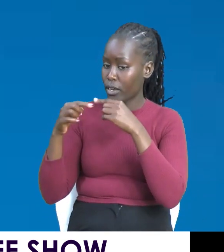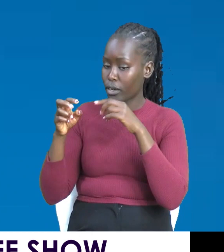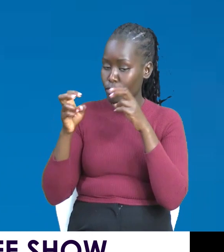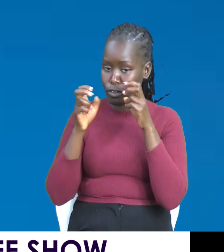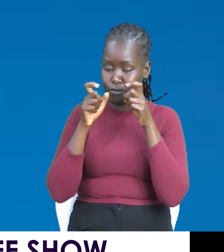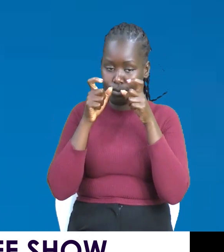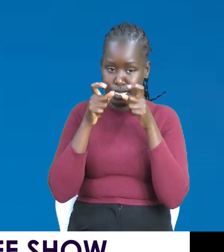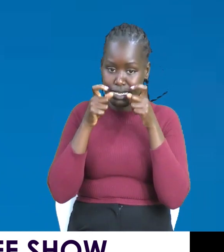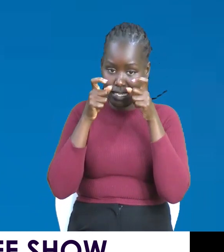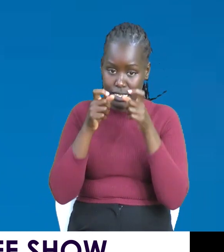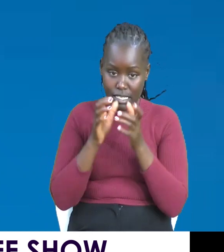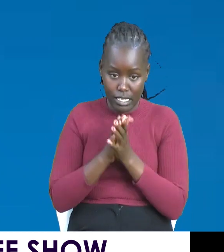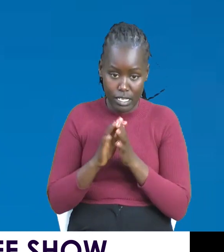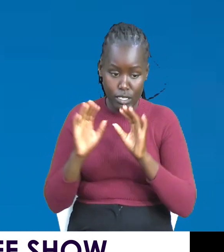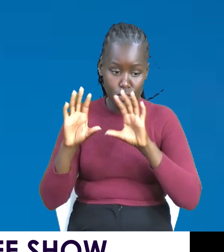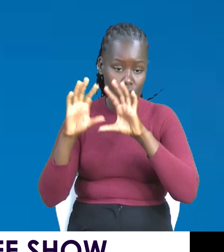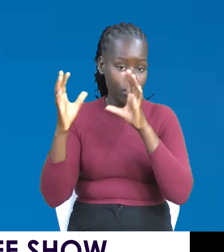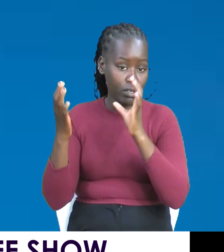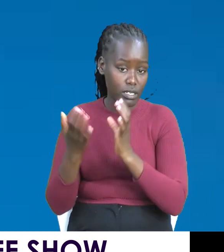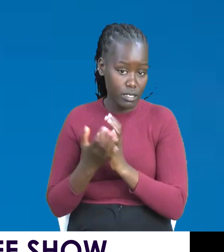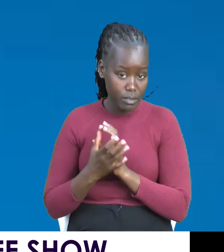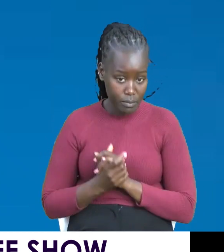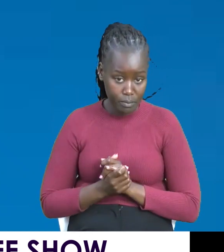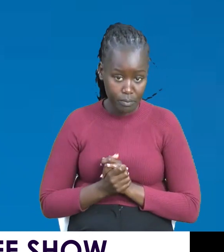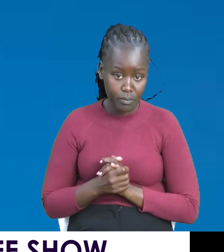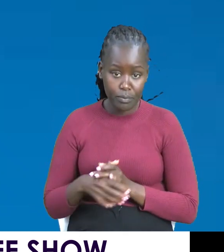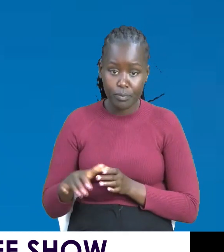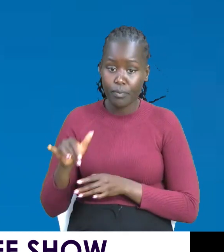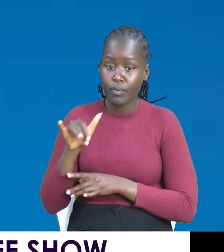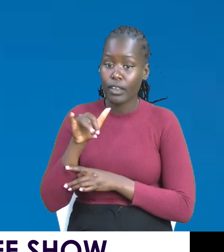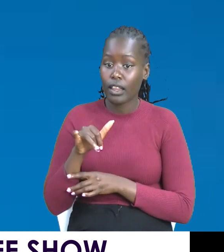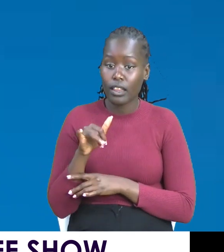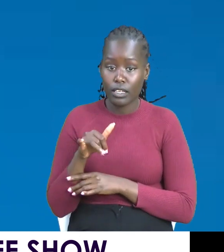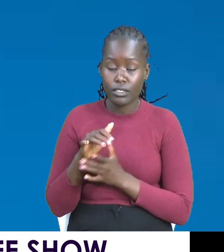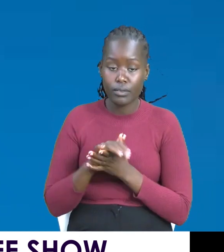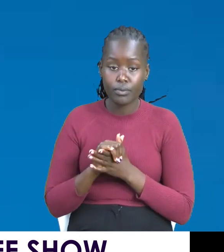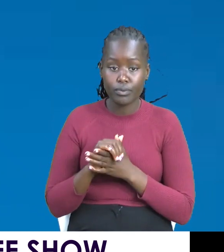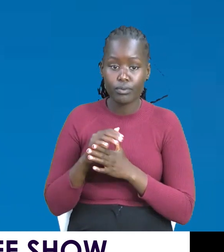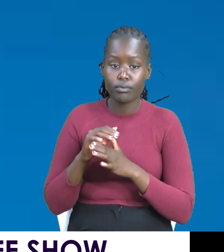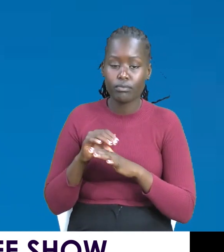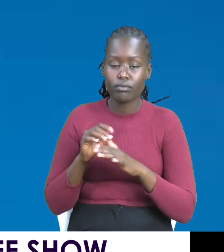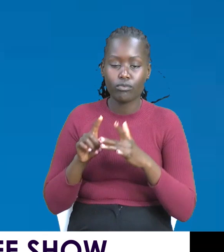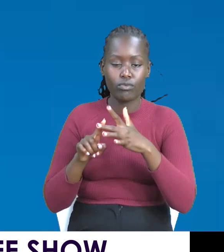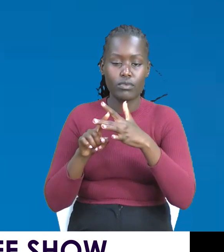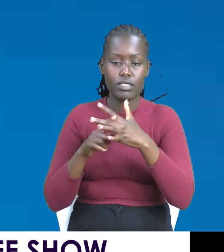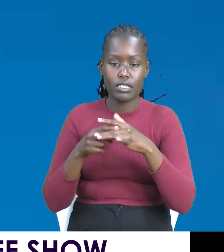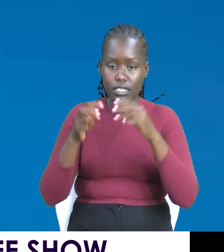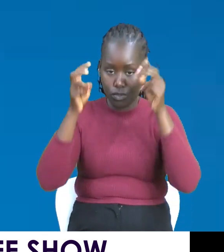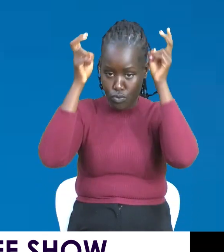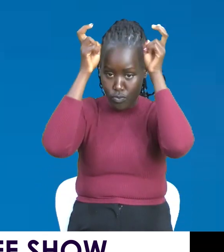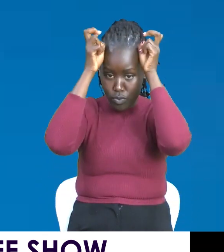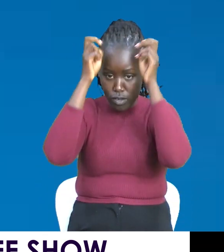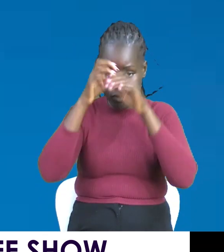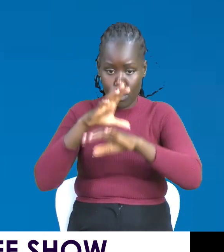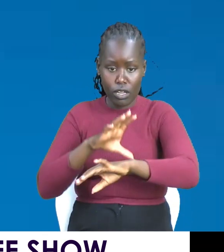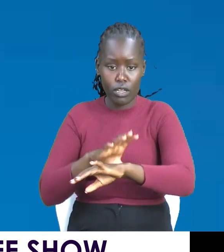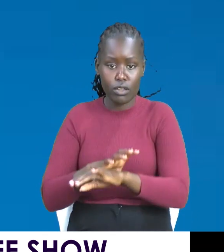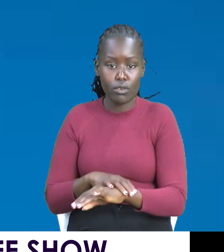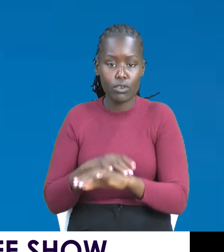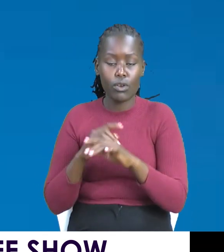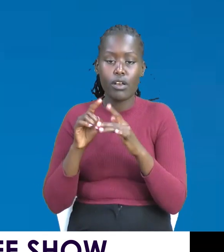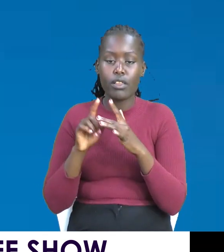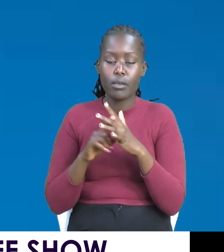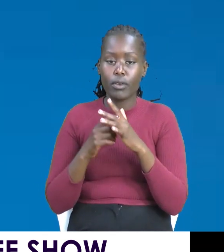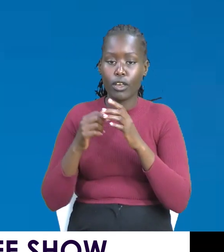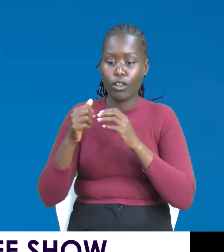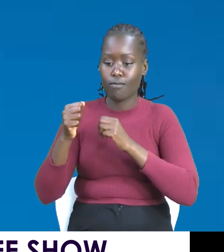sin into the world that we got the beginning of evil, that we got the beginning of the fighting